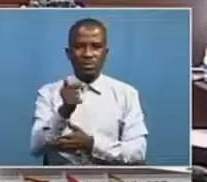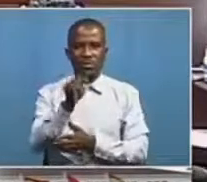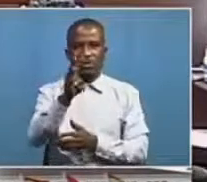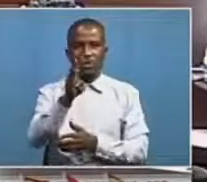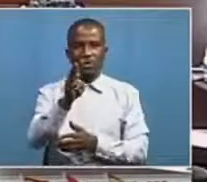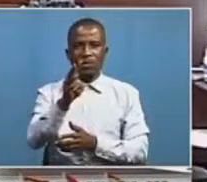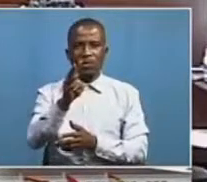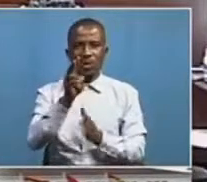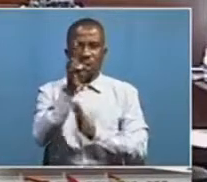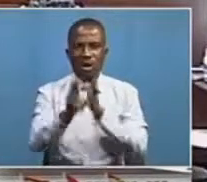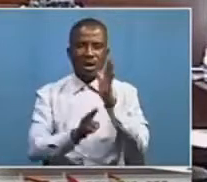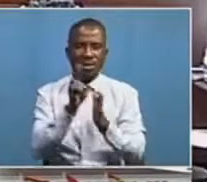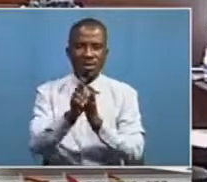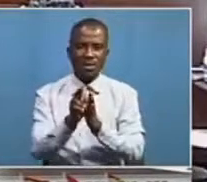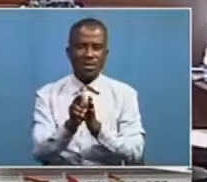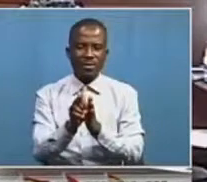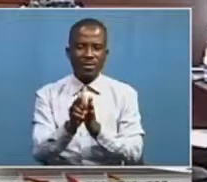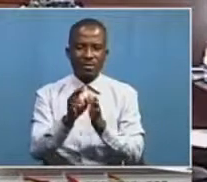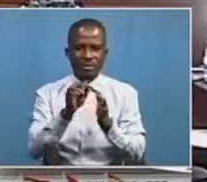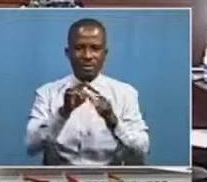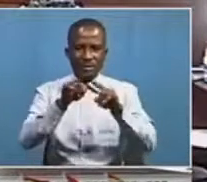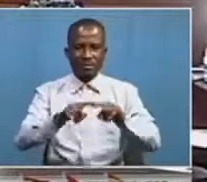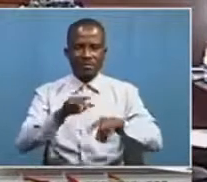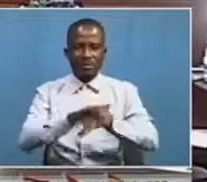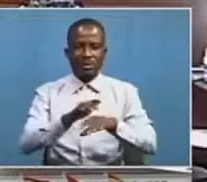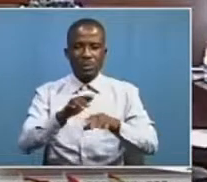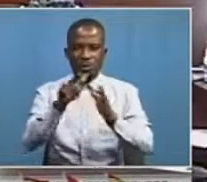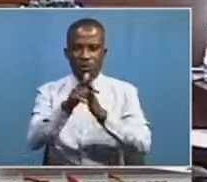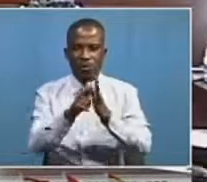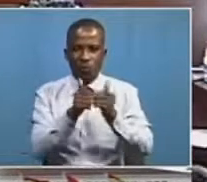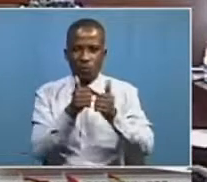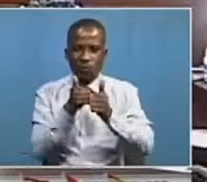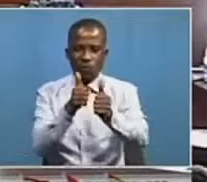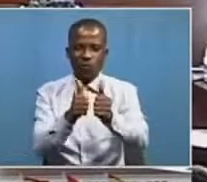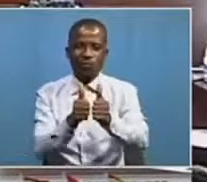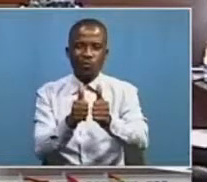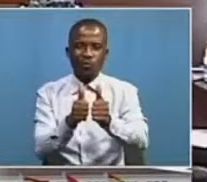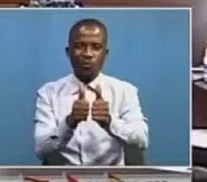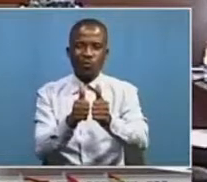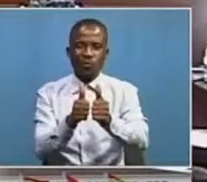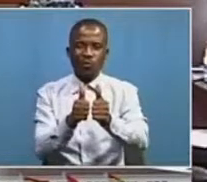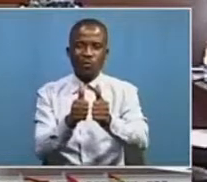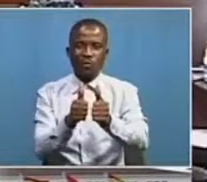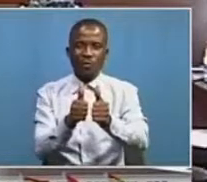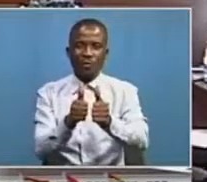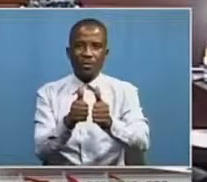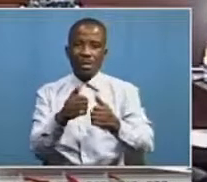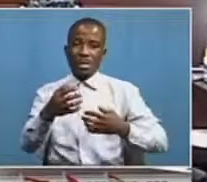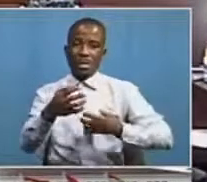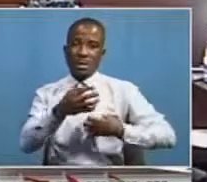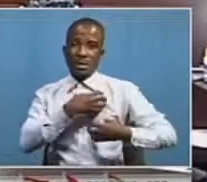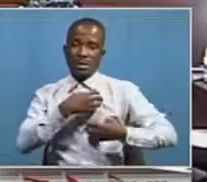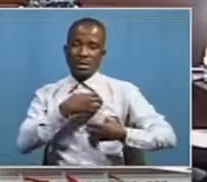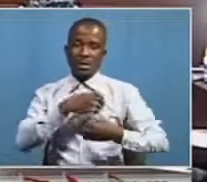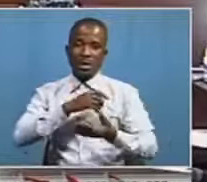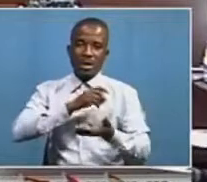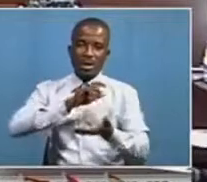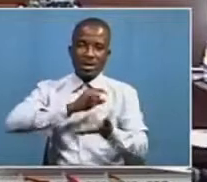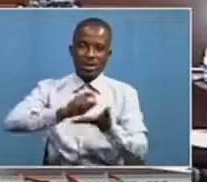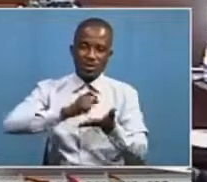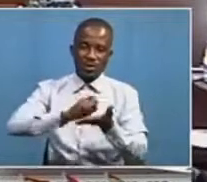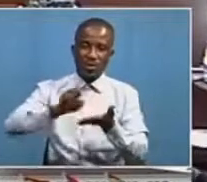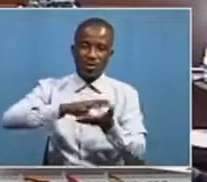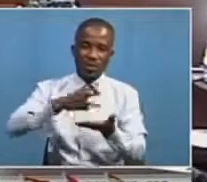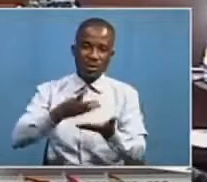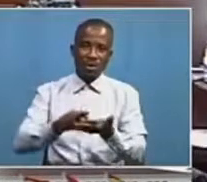their petition determined in accordance with the law. The petitioner, who did not file any witness statement of his own, filed witness statements